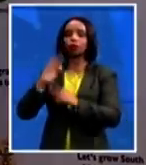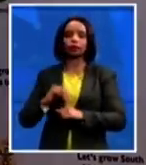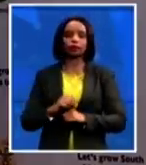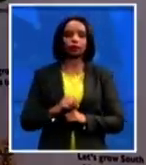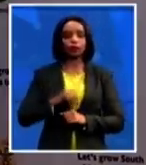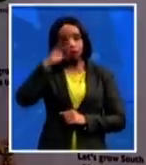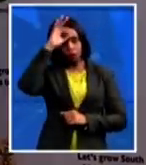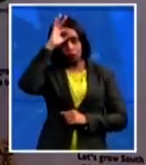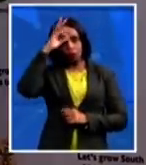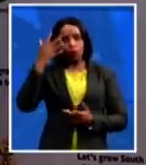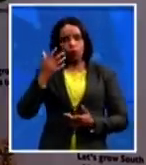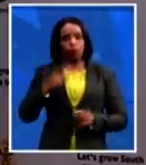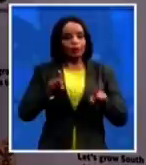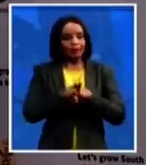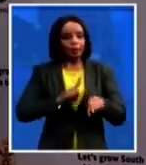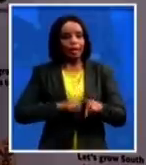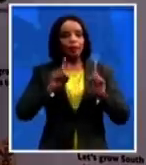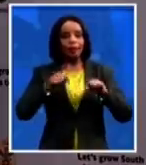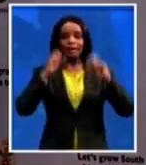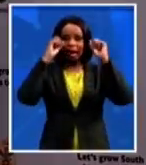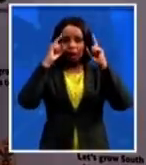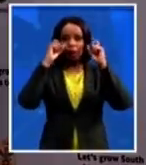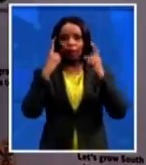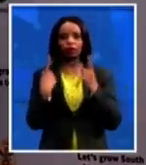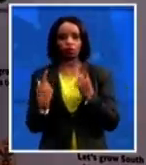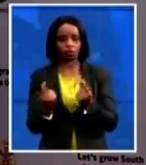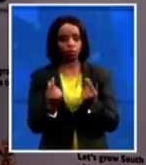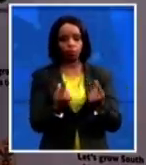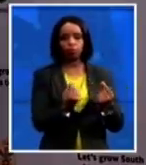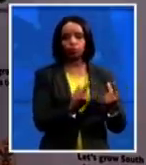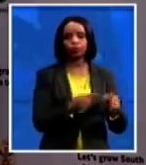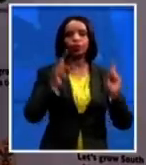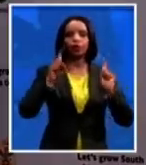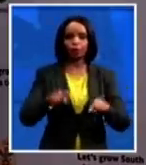education and efforts to prevent